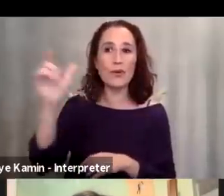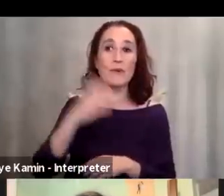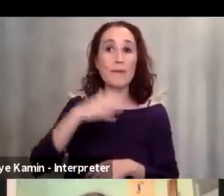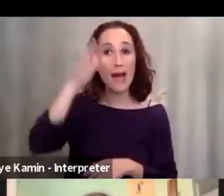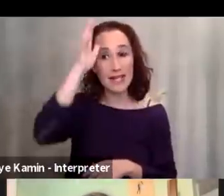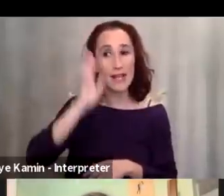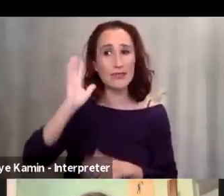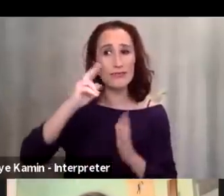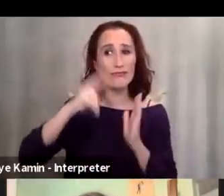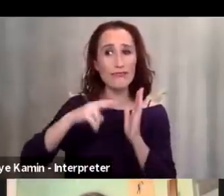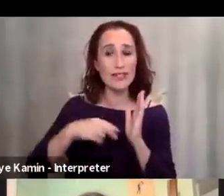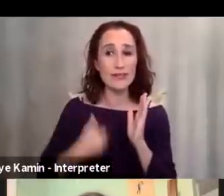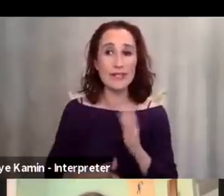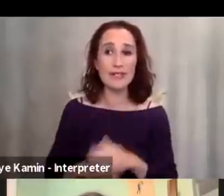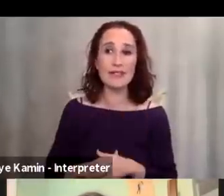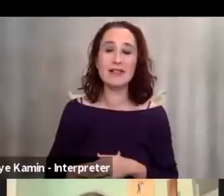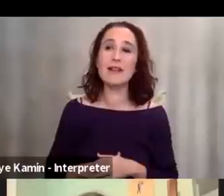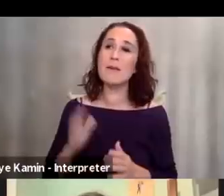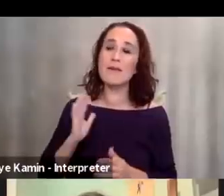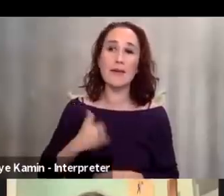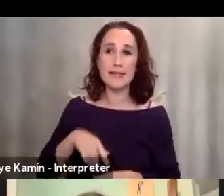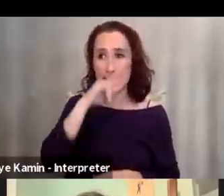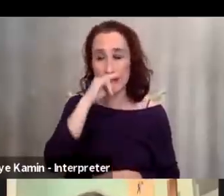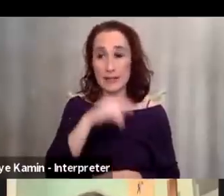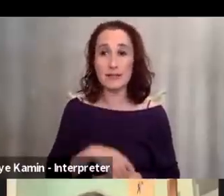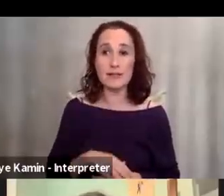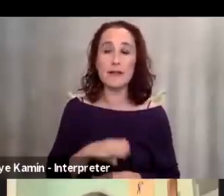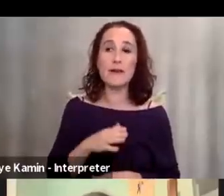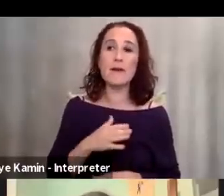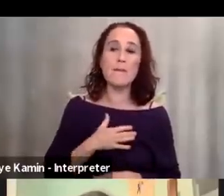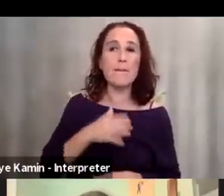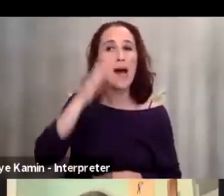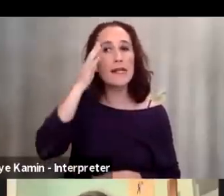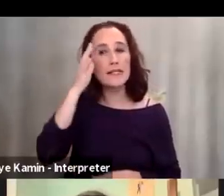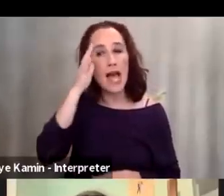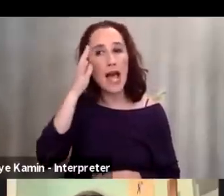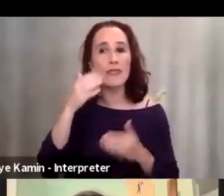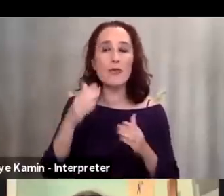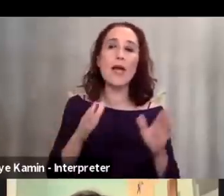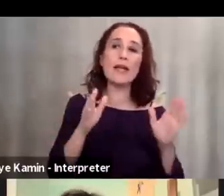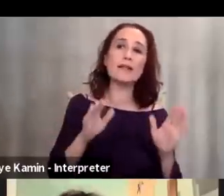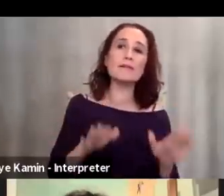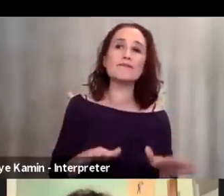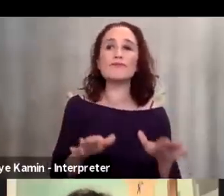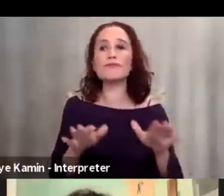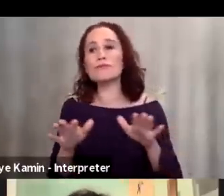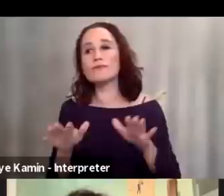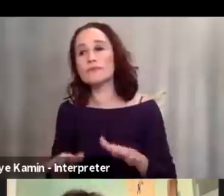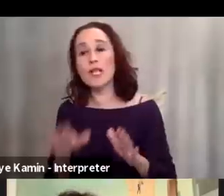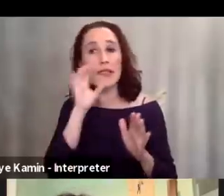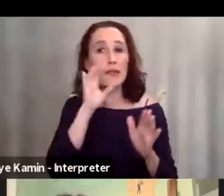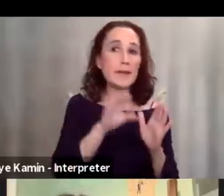to me as a really small kid, and just his cadence and his rhythm and the pictures and just the quiet